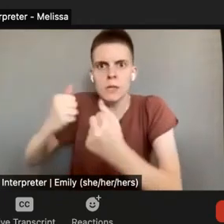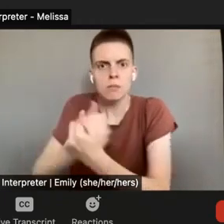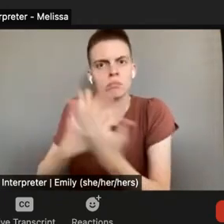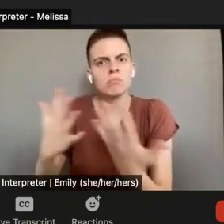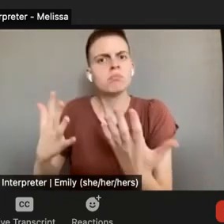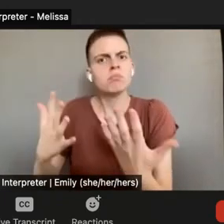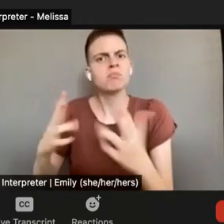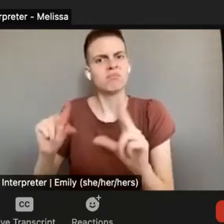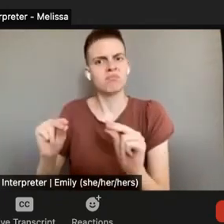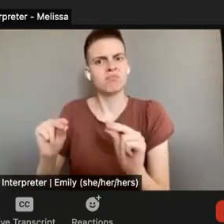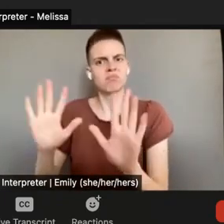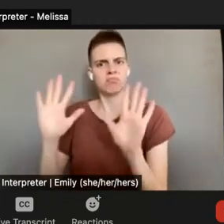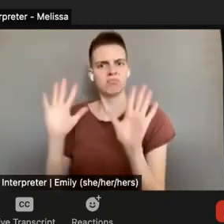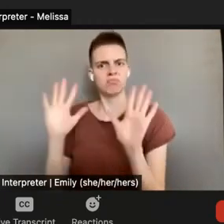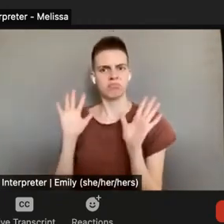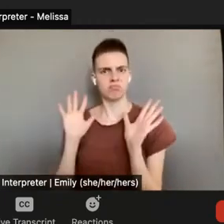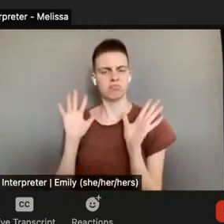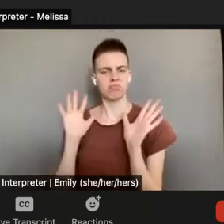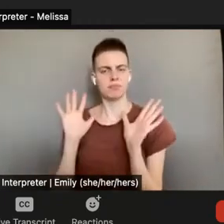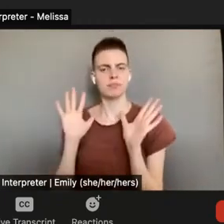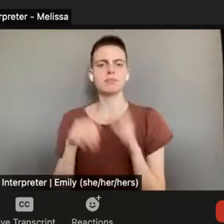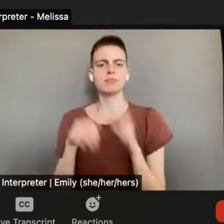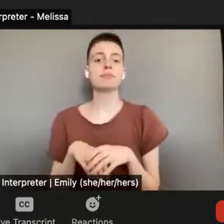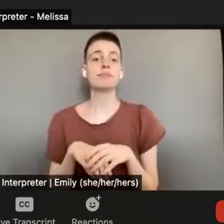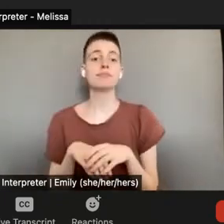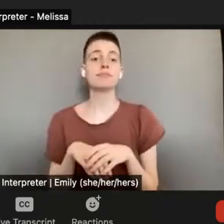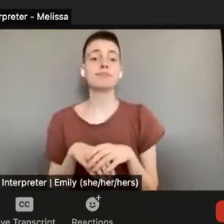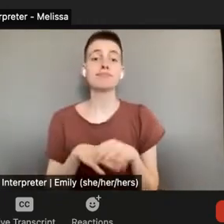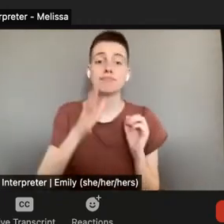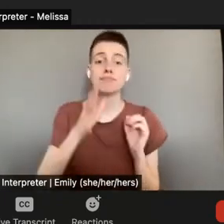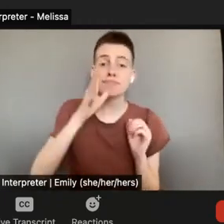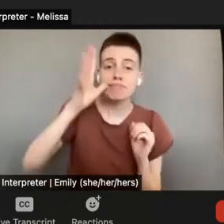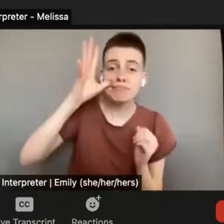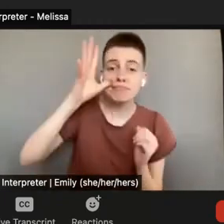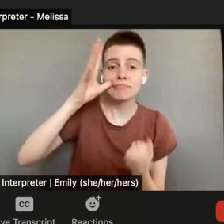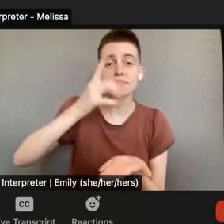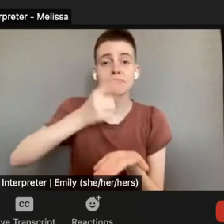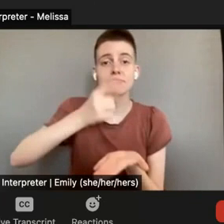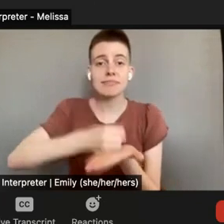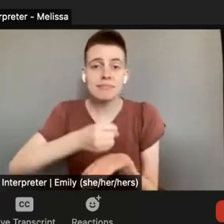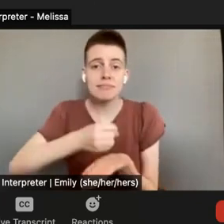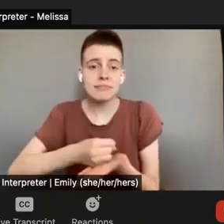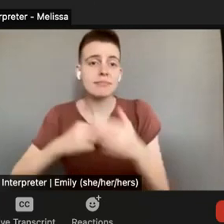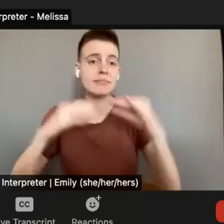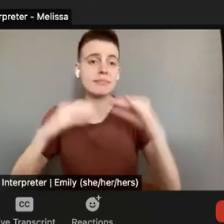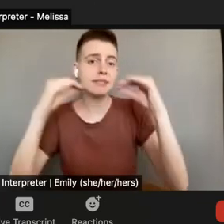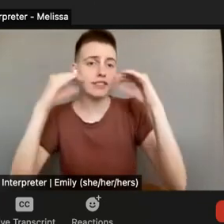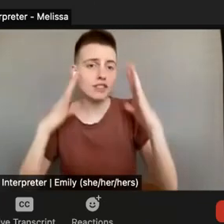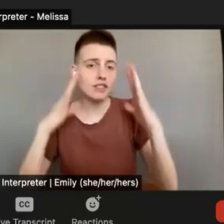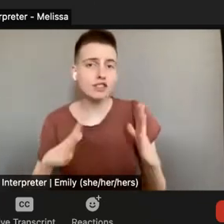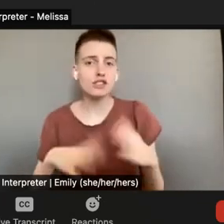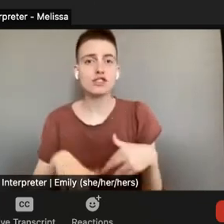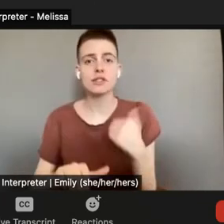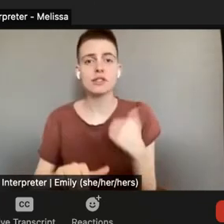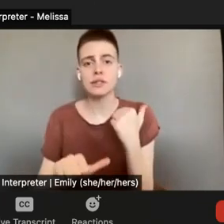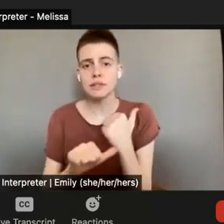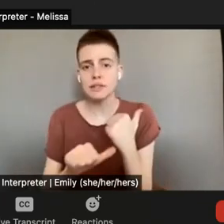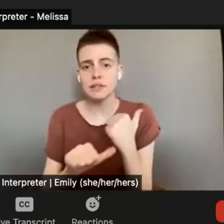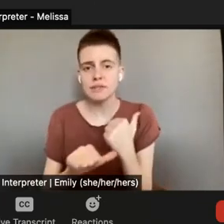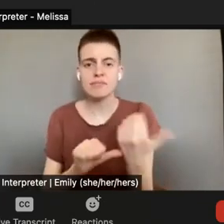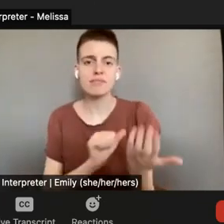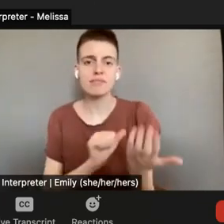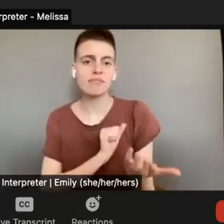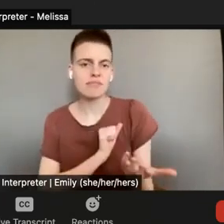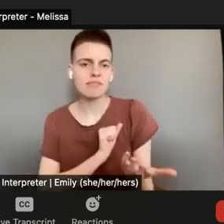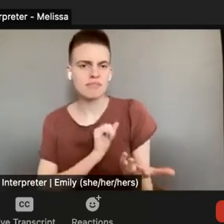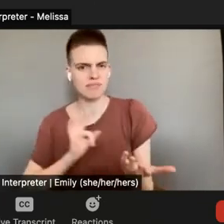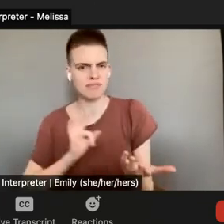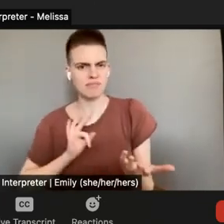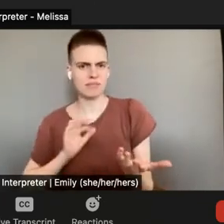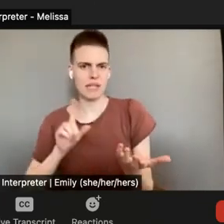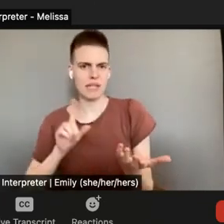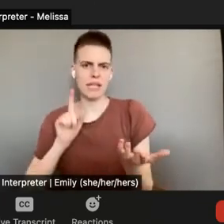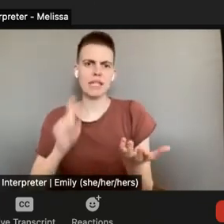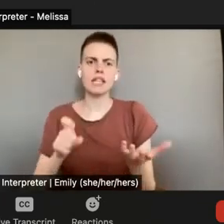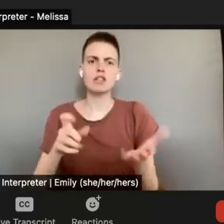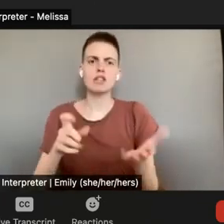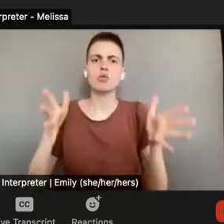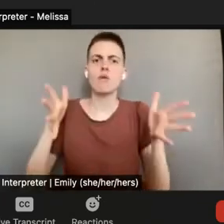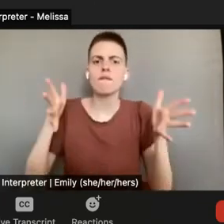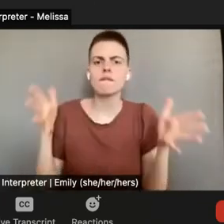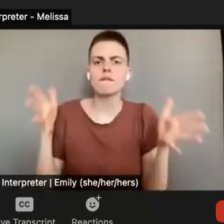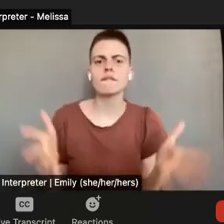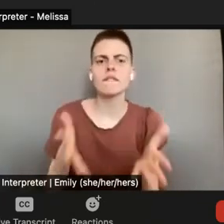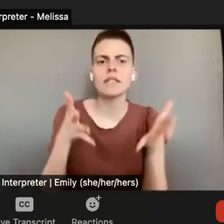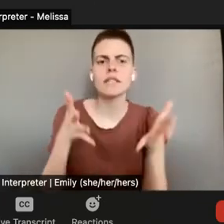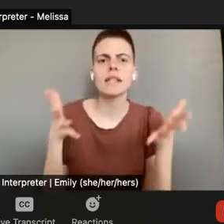These parents, therapists, teachers, teaching assistants, support staff need to facilitate, mediate, and frame an experience. This is where